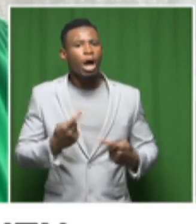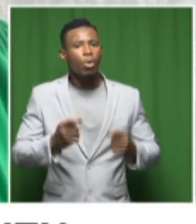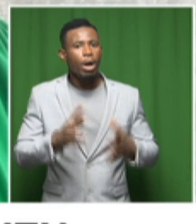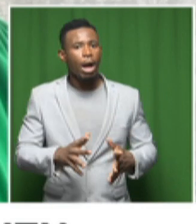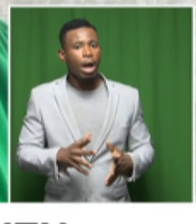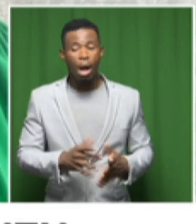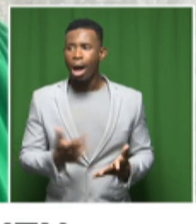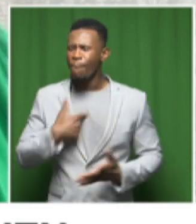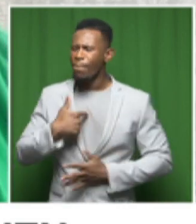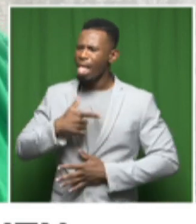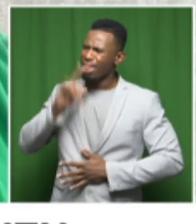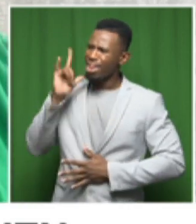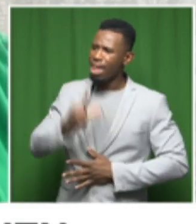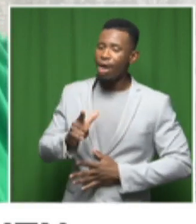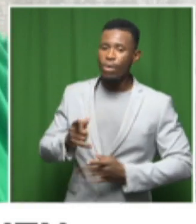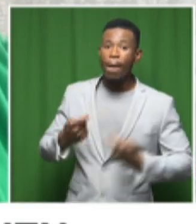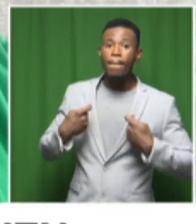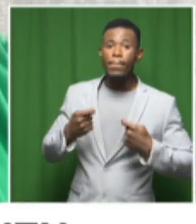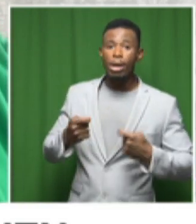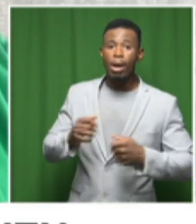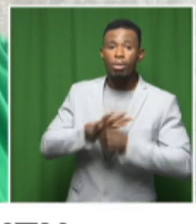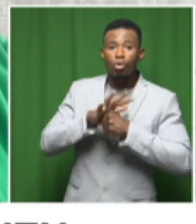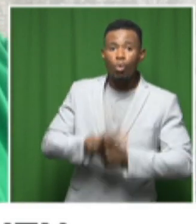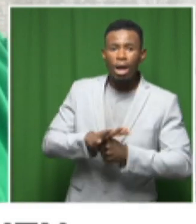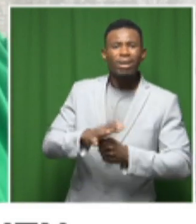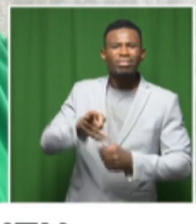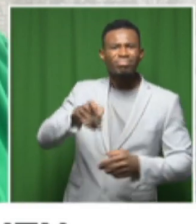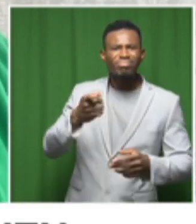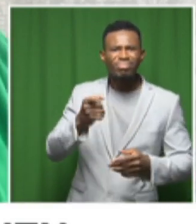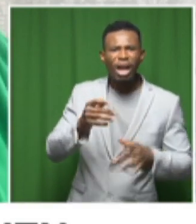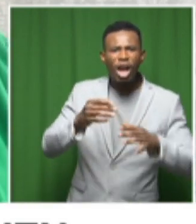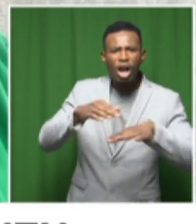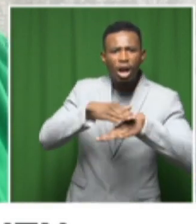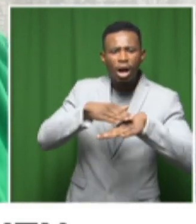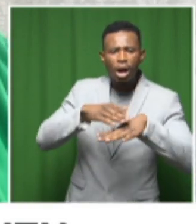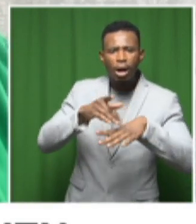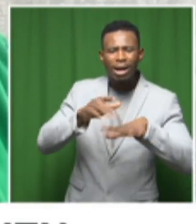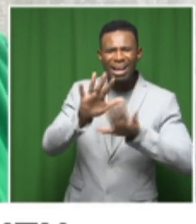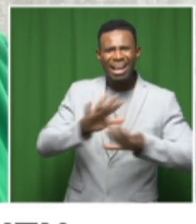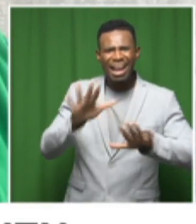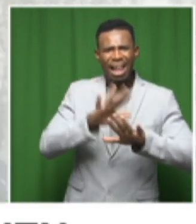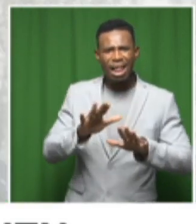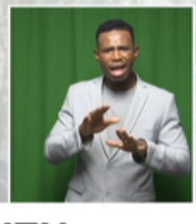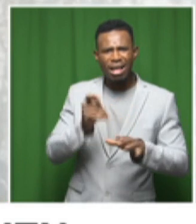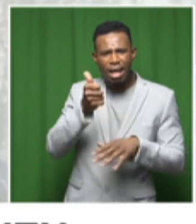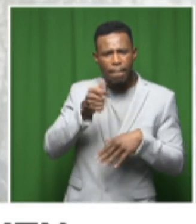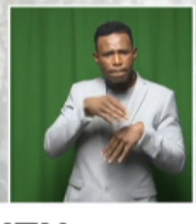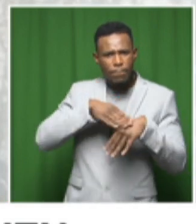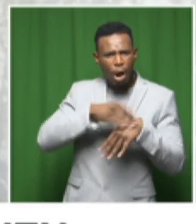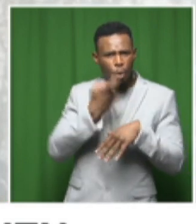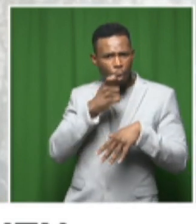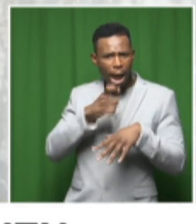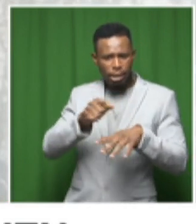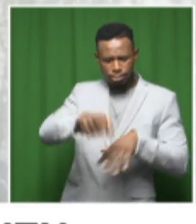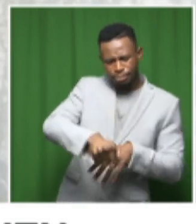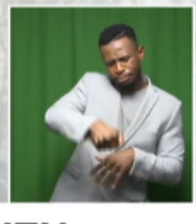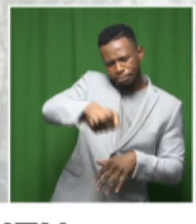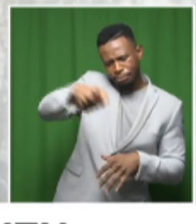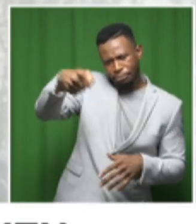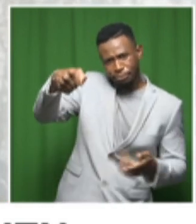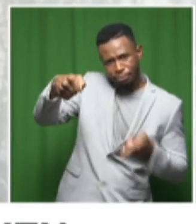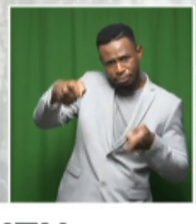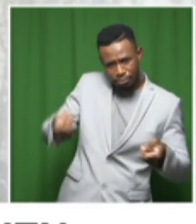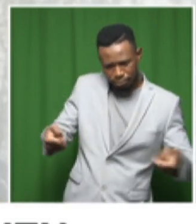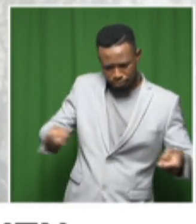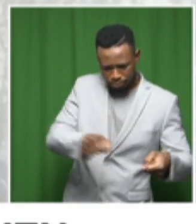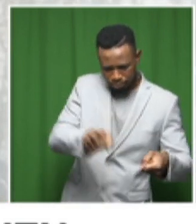I love a pressure cooker. I love a pressure cooker. Yes, I love a pressure cooker. But the only advice I always give when it comes